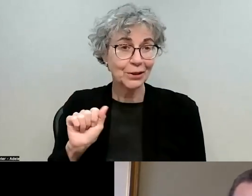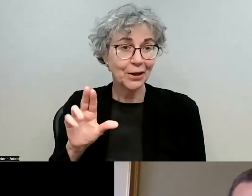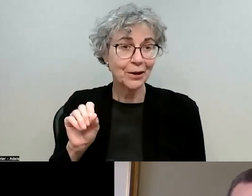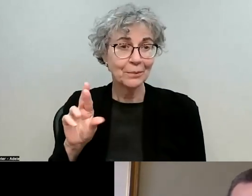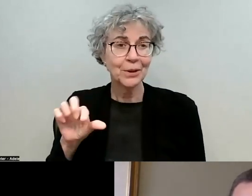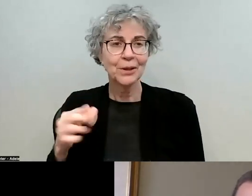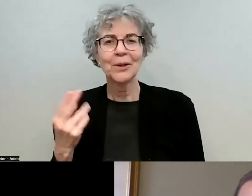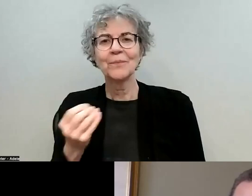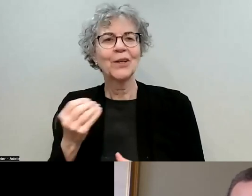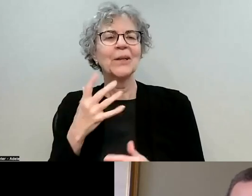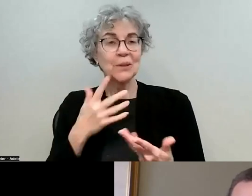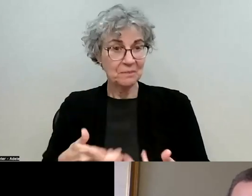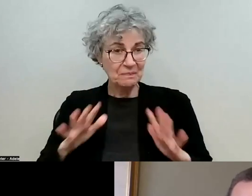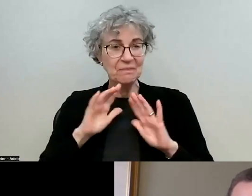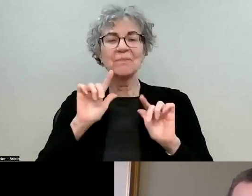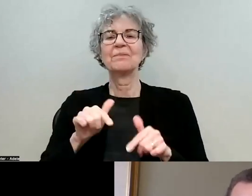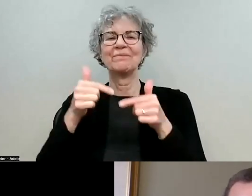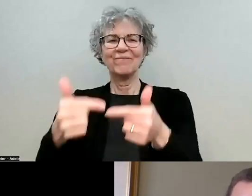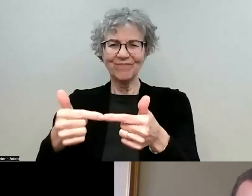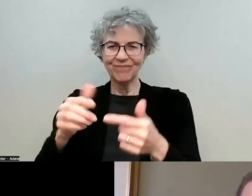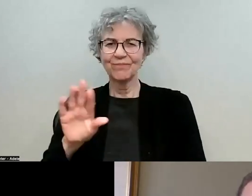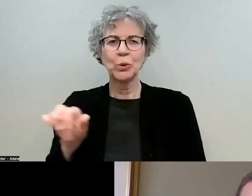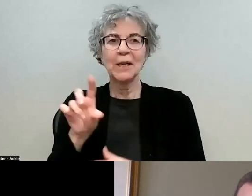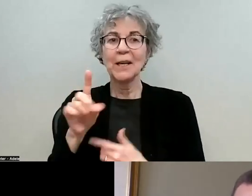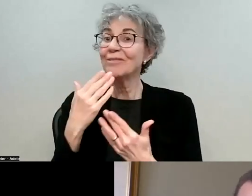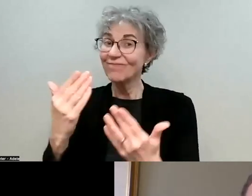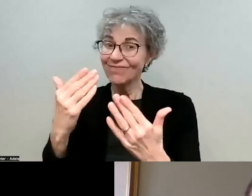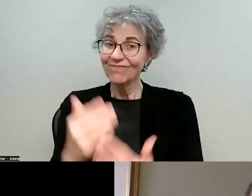to Brad. Brad, thanks very much.